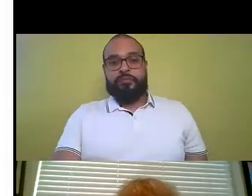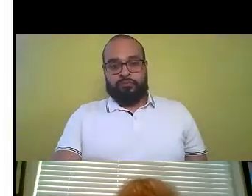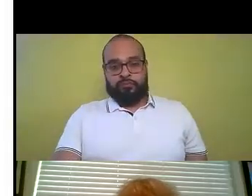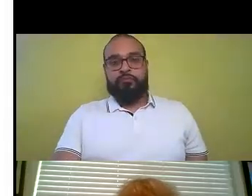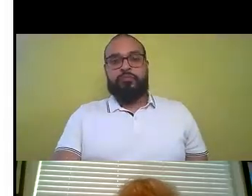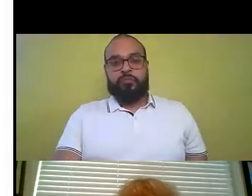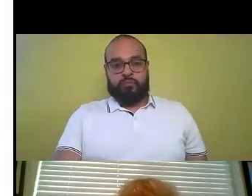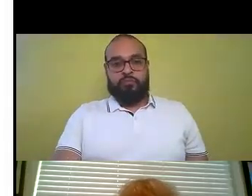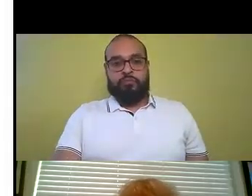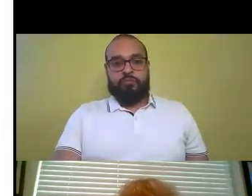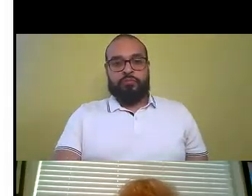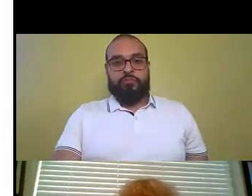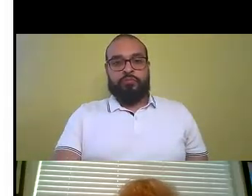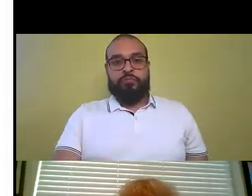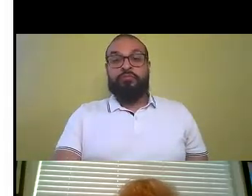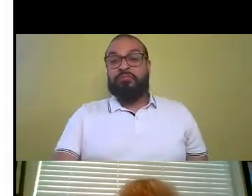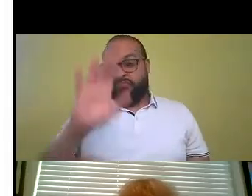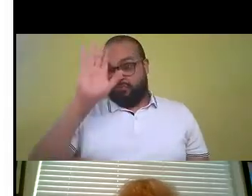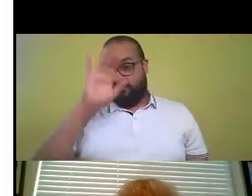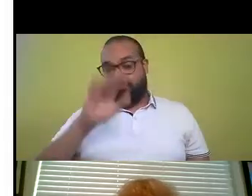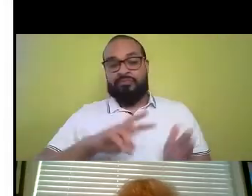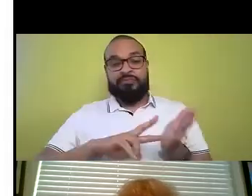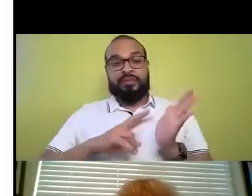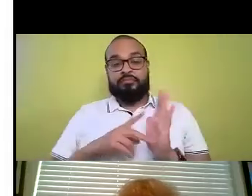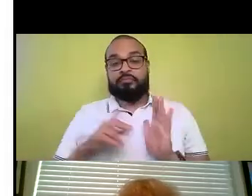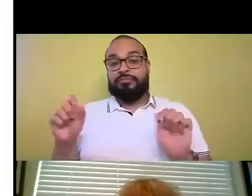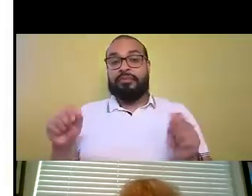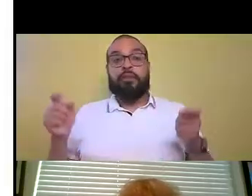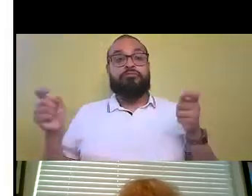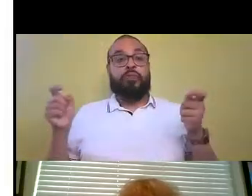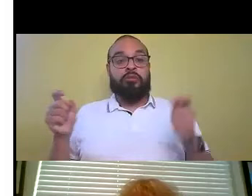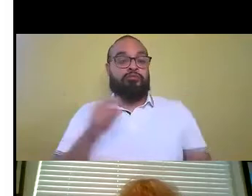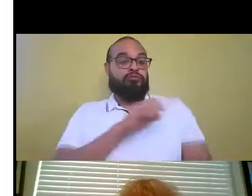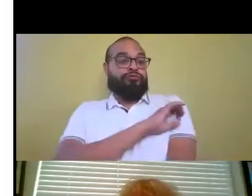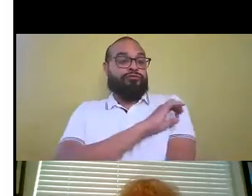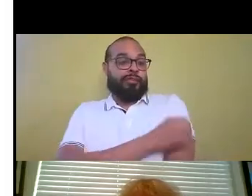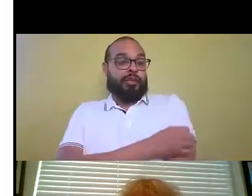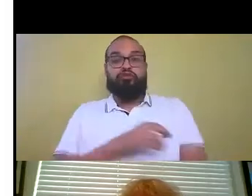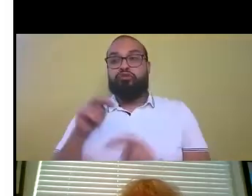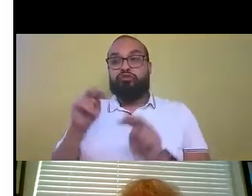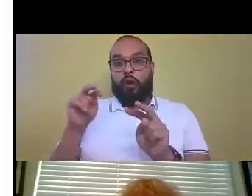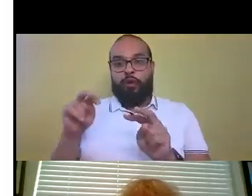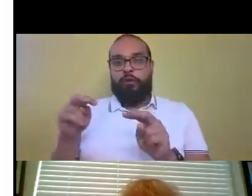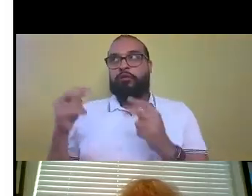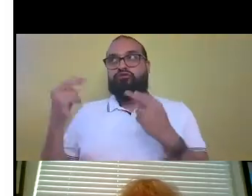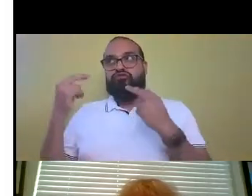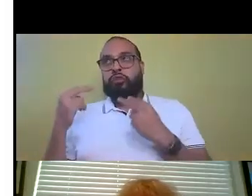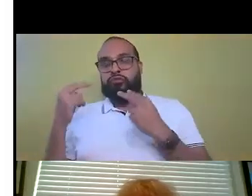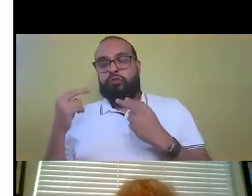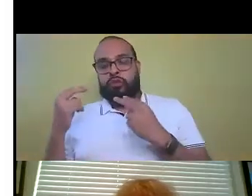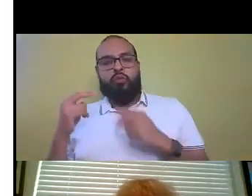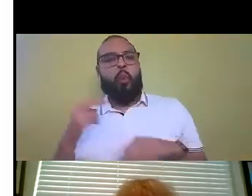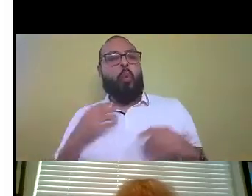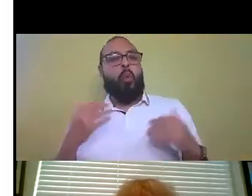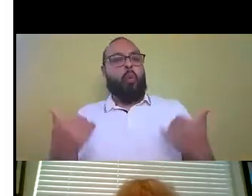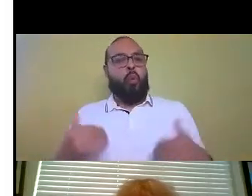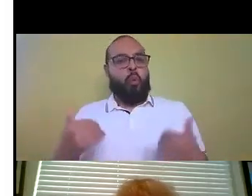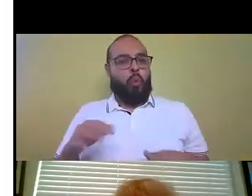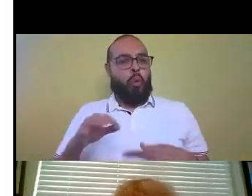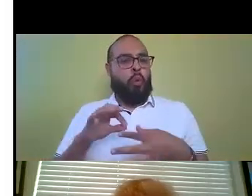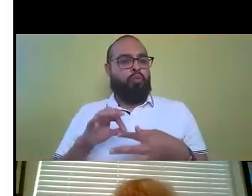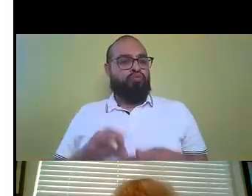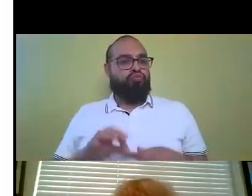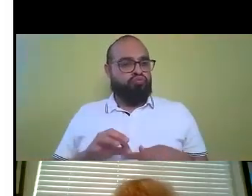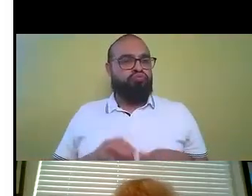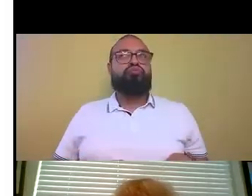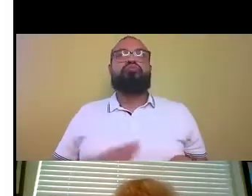Self-regulation is the ability to monitor and manage our energy states or our level of alertness, our level of presentness,